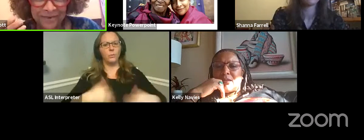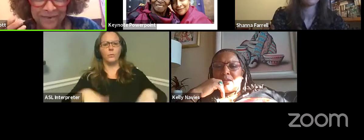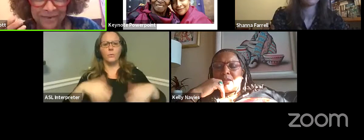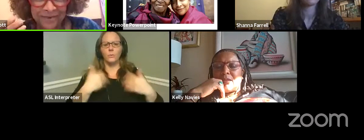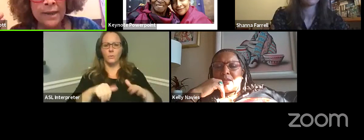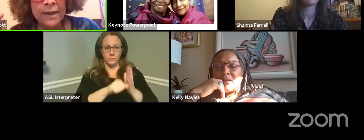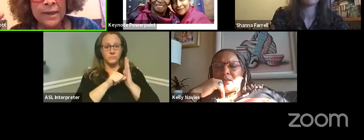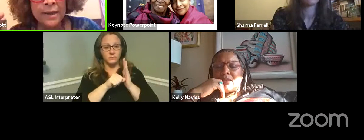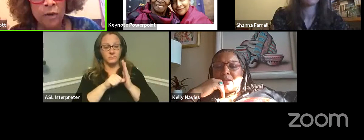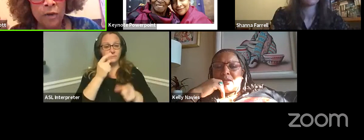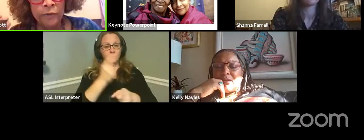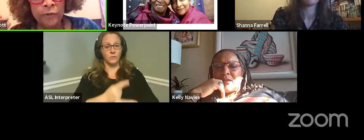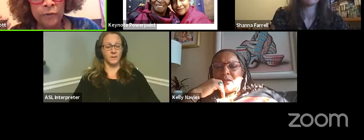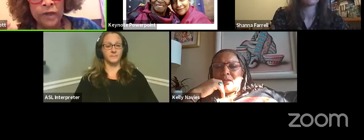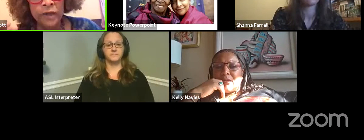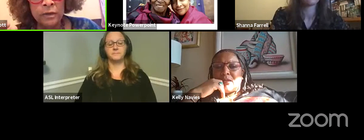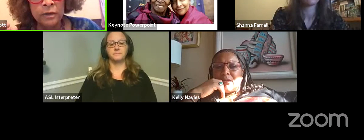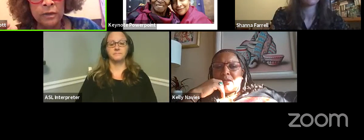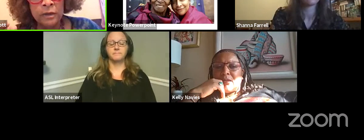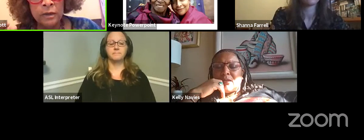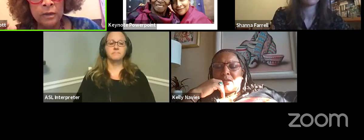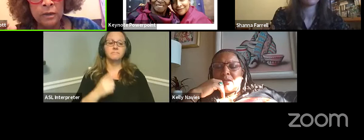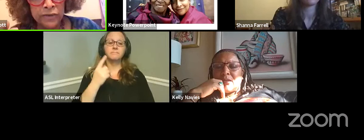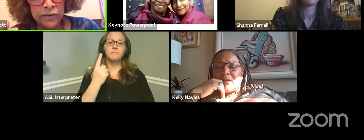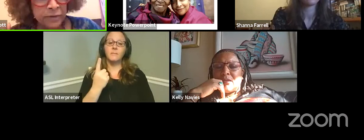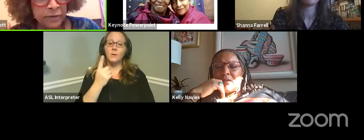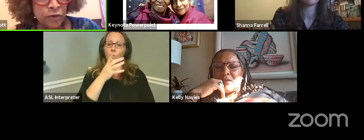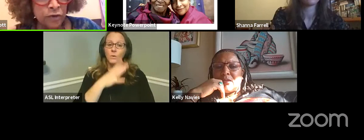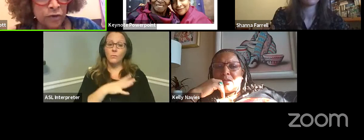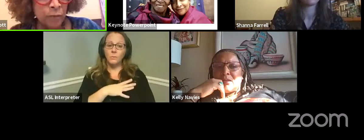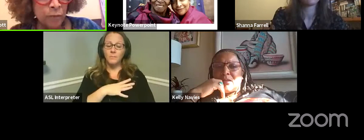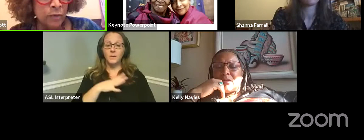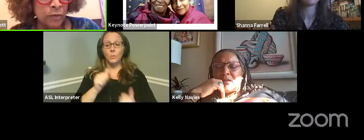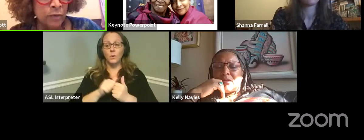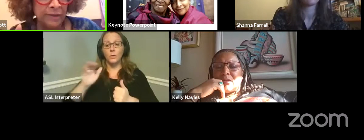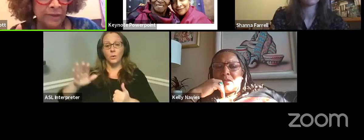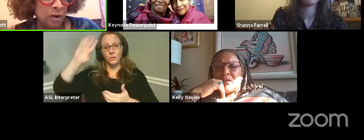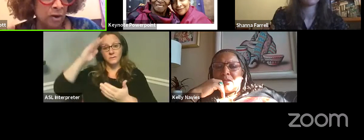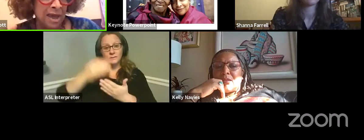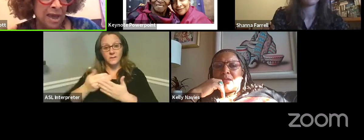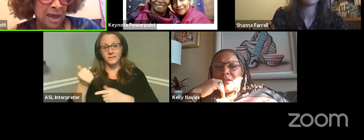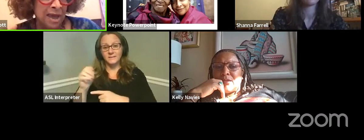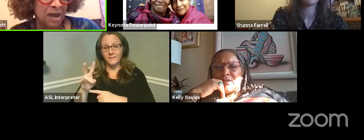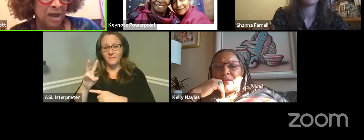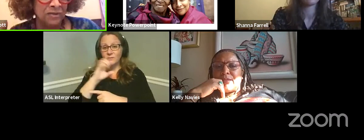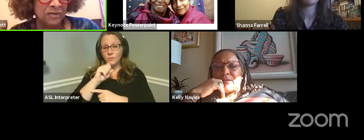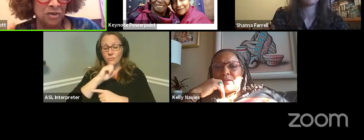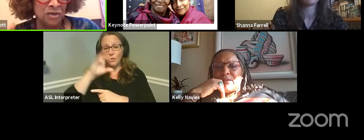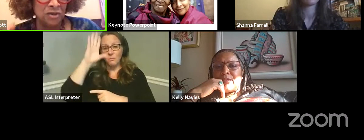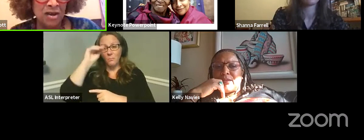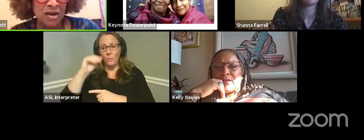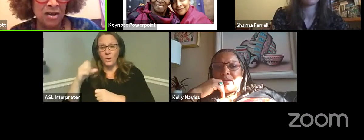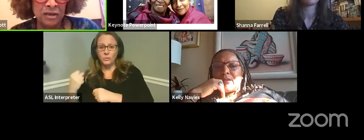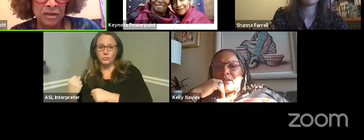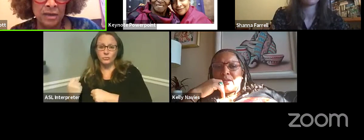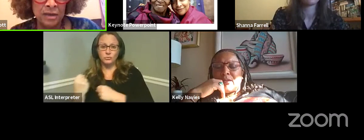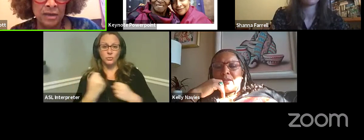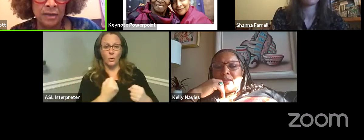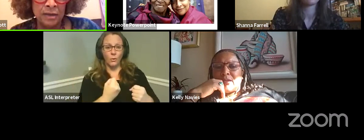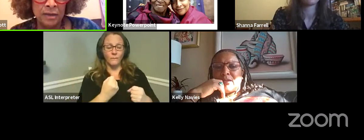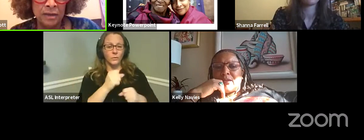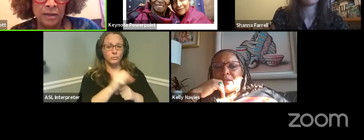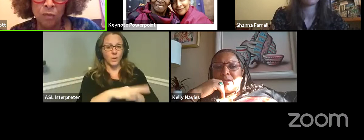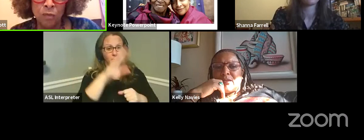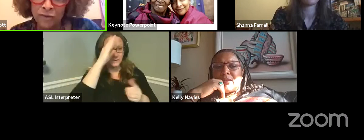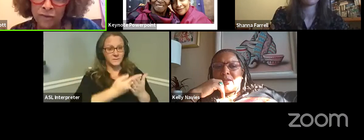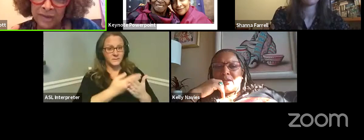But somebody drove her son, who's a 17-year-old boy, with a semi-automatic rifle to a crowd.